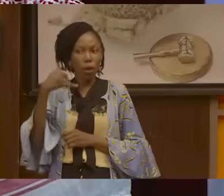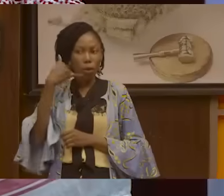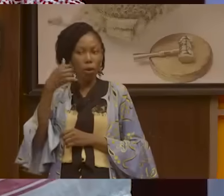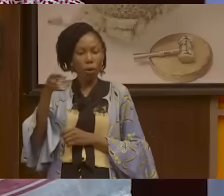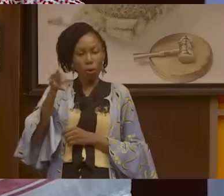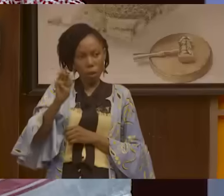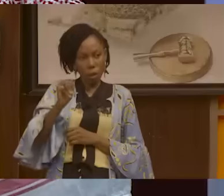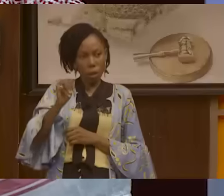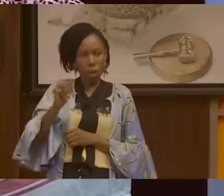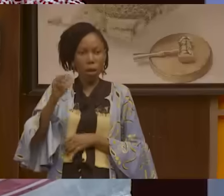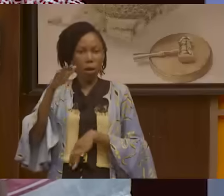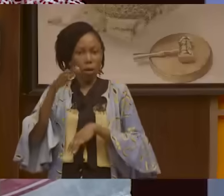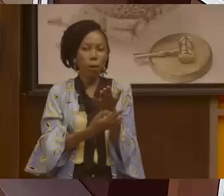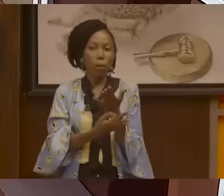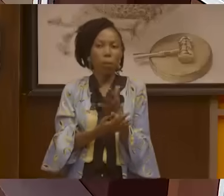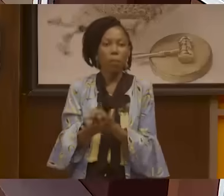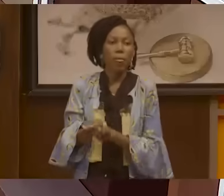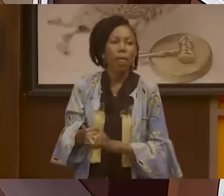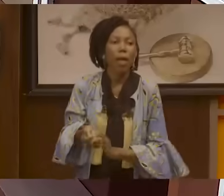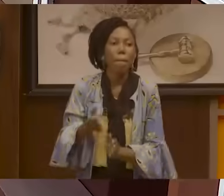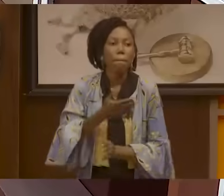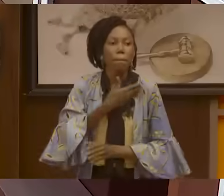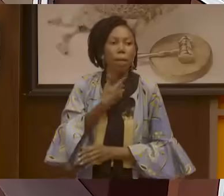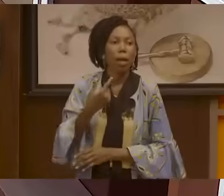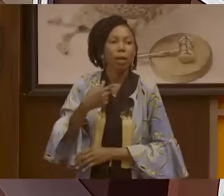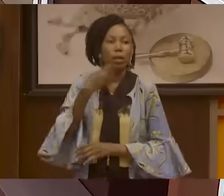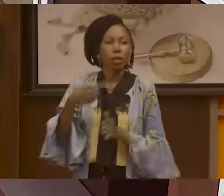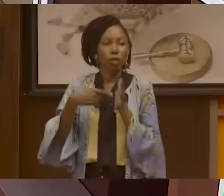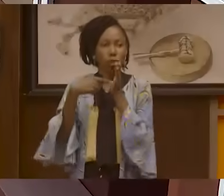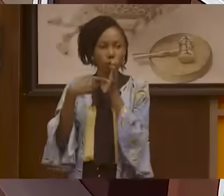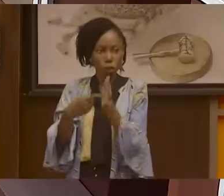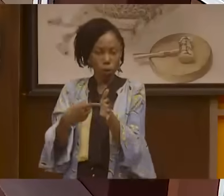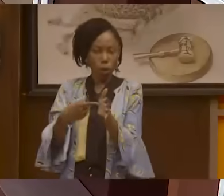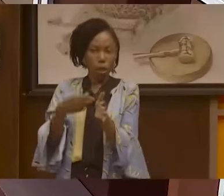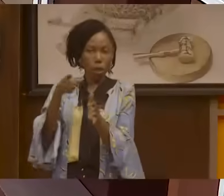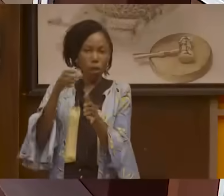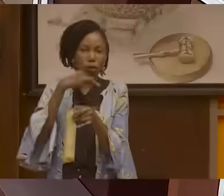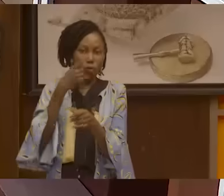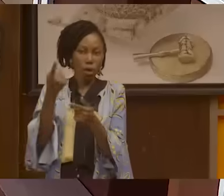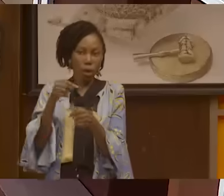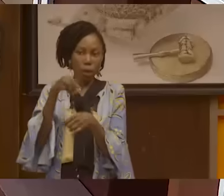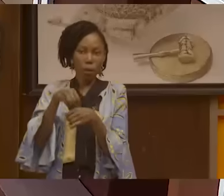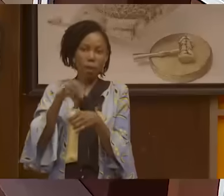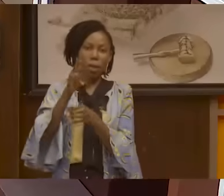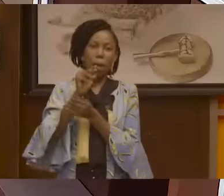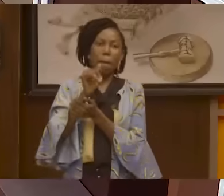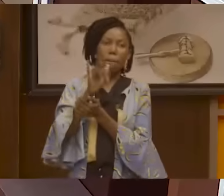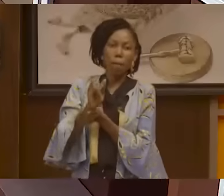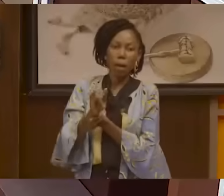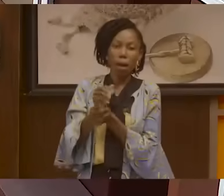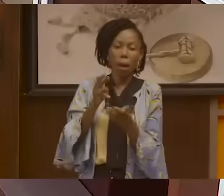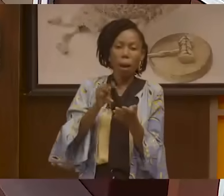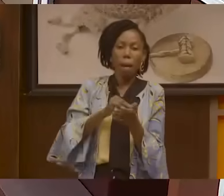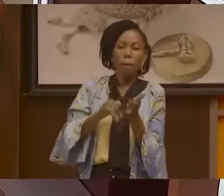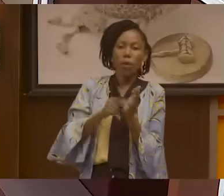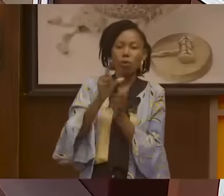the allegation in February and was later showed up in May 2021 after